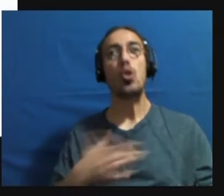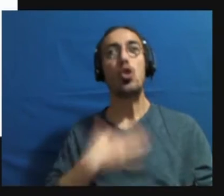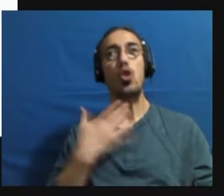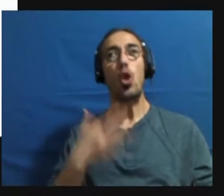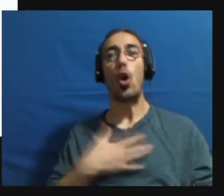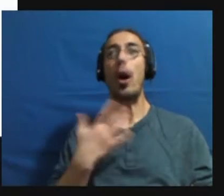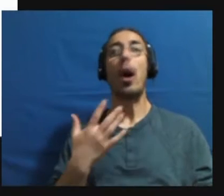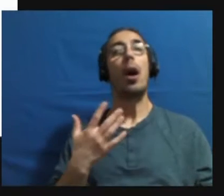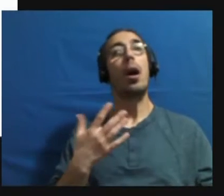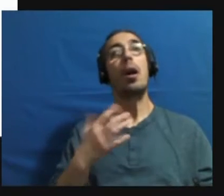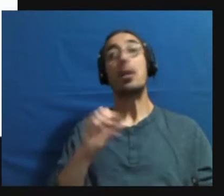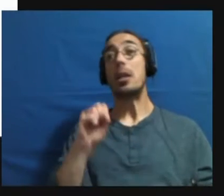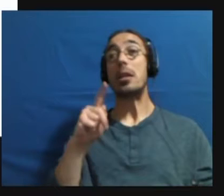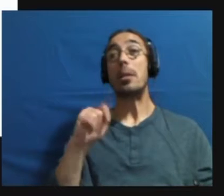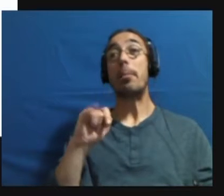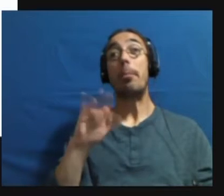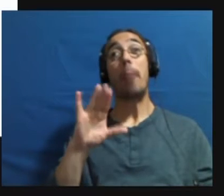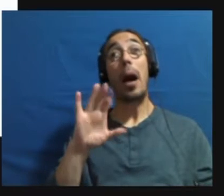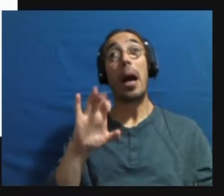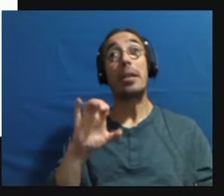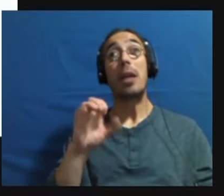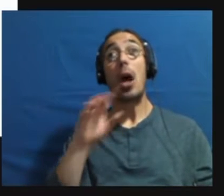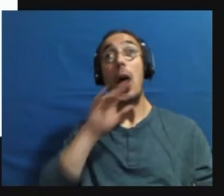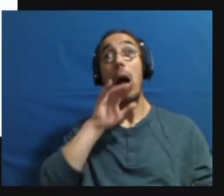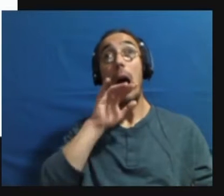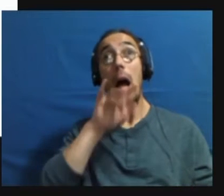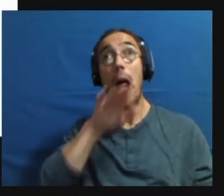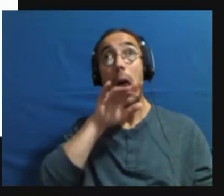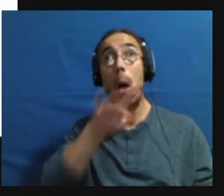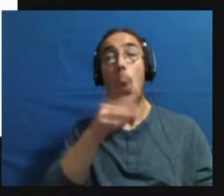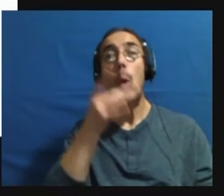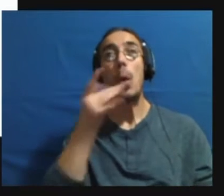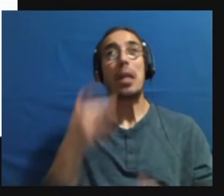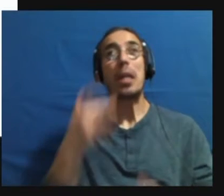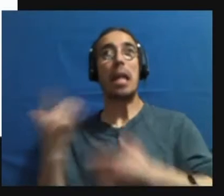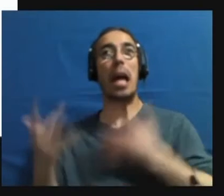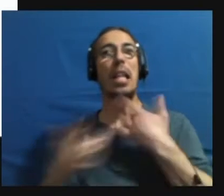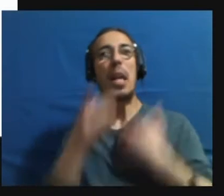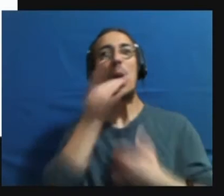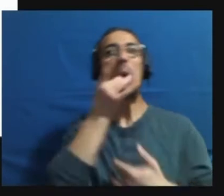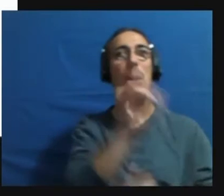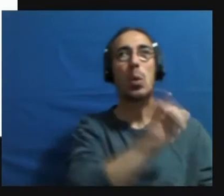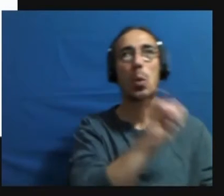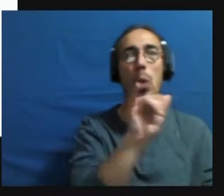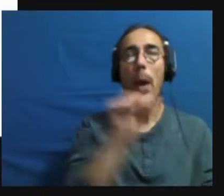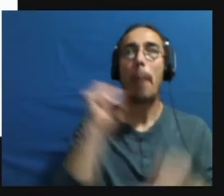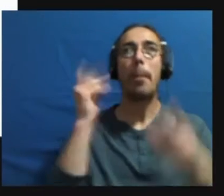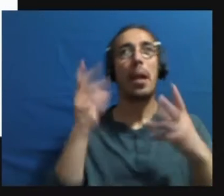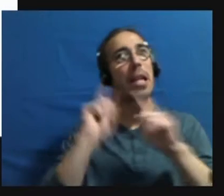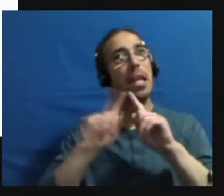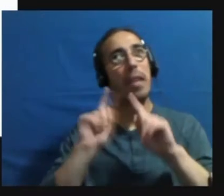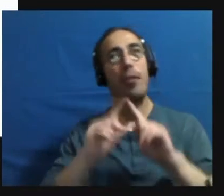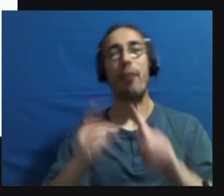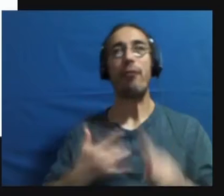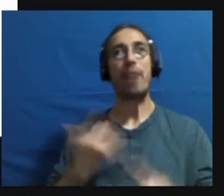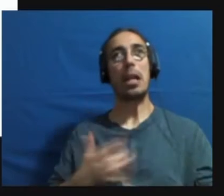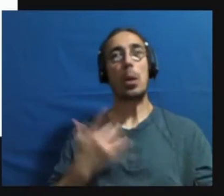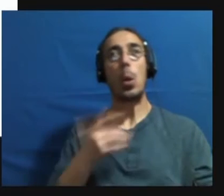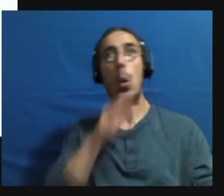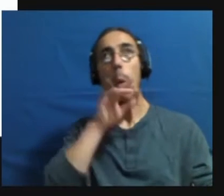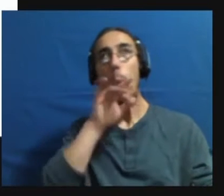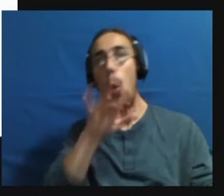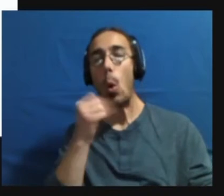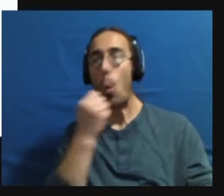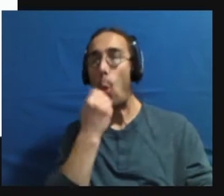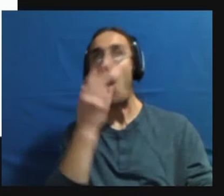so exciting. And then the taste as well can bring on so many like feelings, like spicy food, warms up your whole